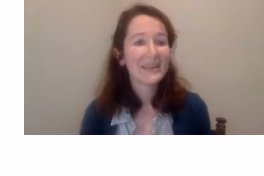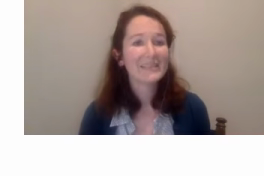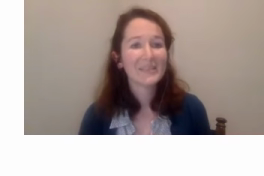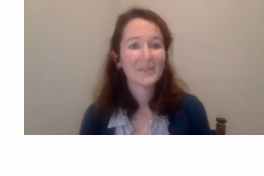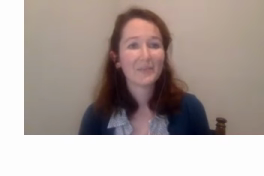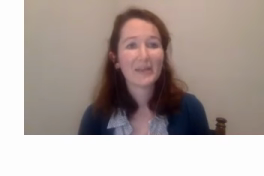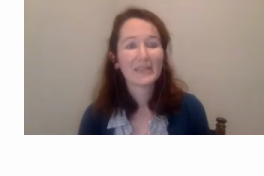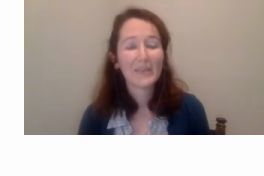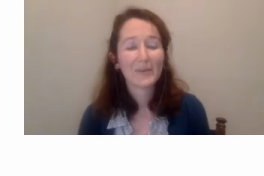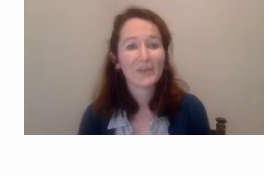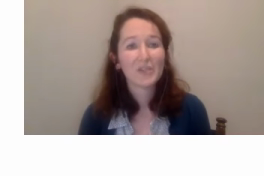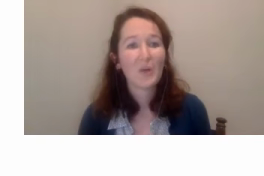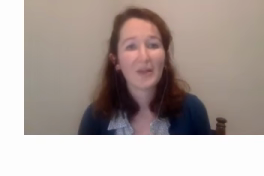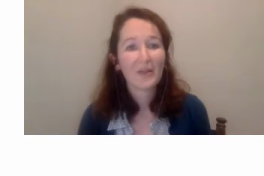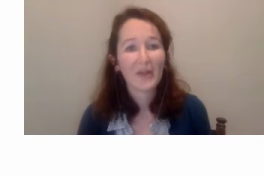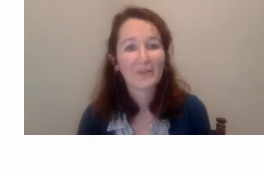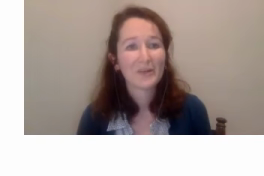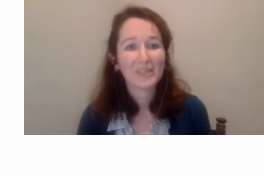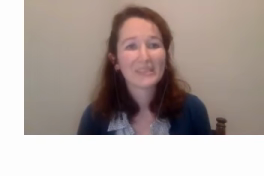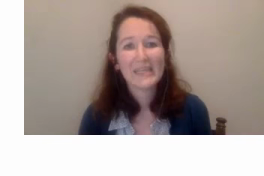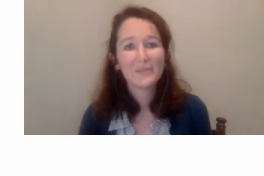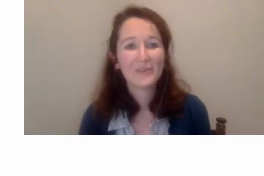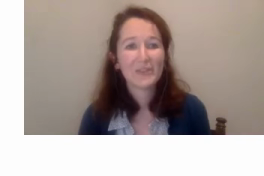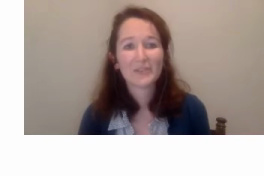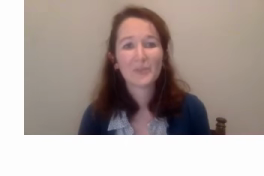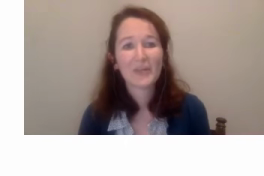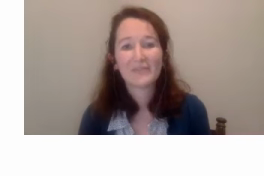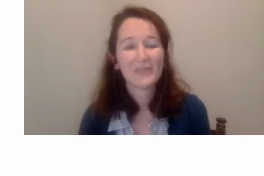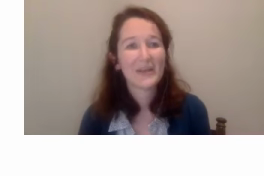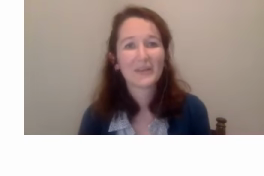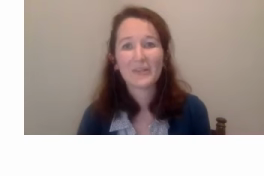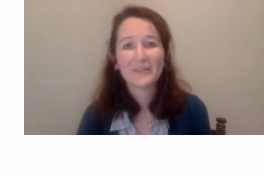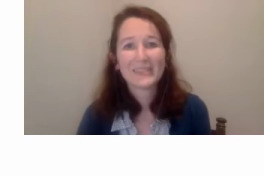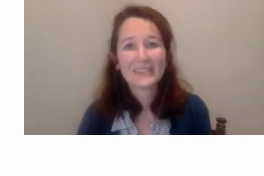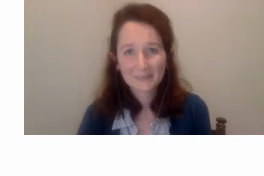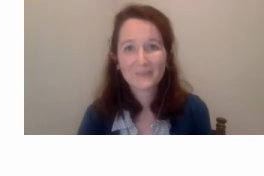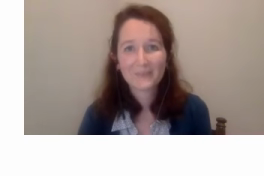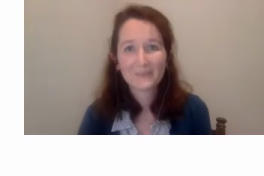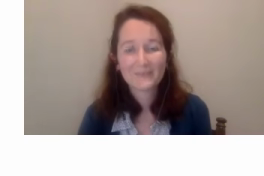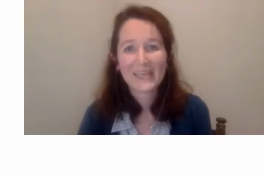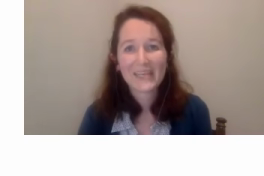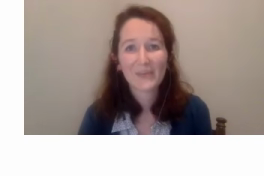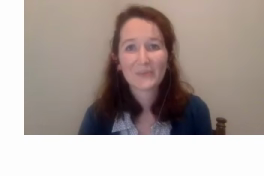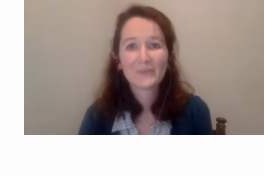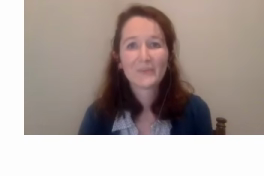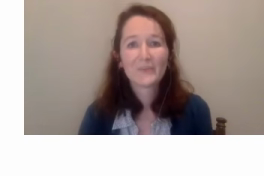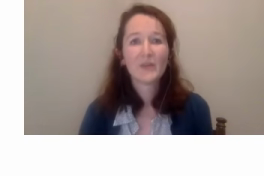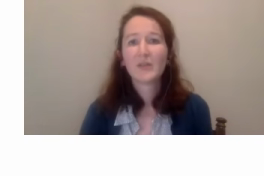Many thanks to my collaborators, co-author, and project team for support and feedback on all of this. Thank